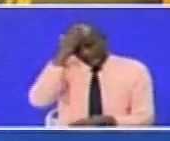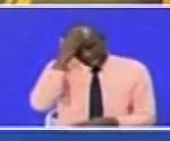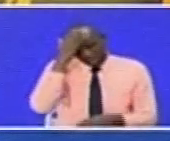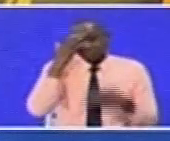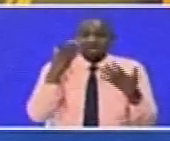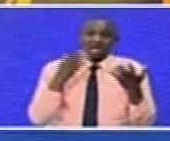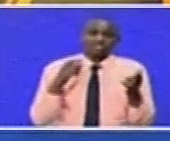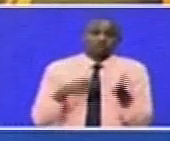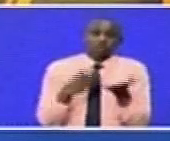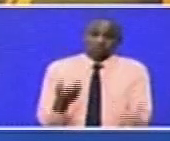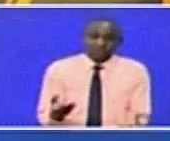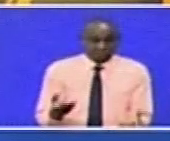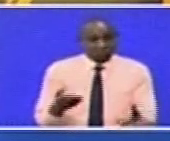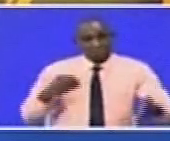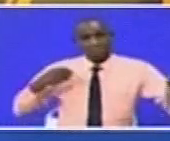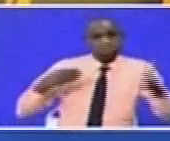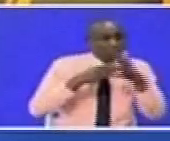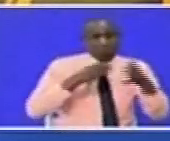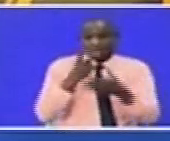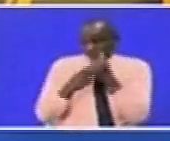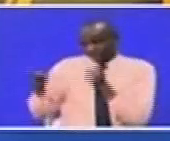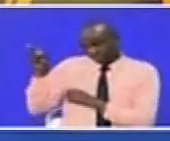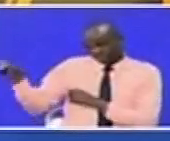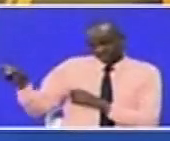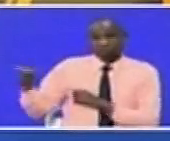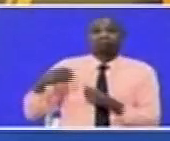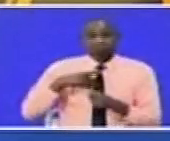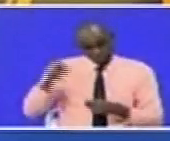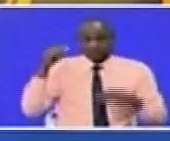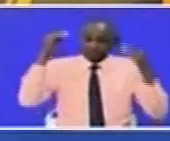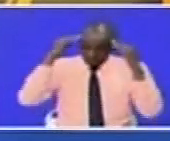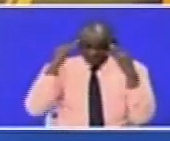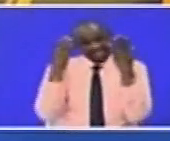it now appears Rawal and Tinoi will be appellants before their